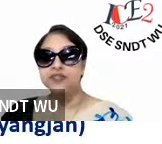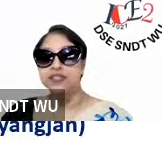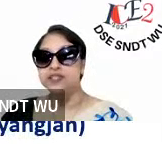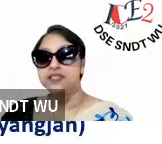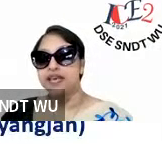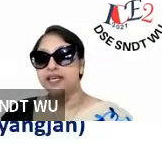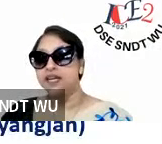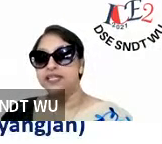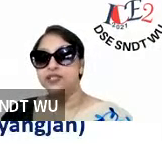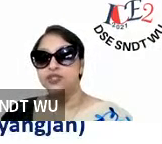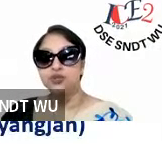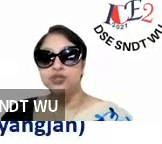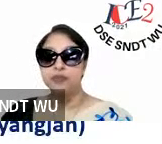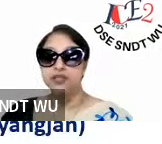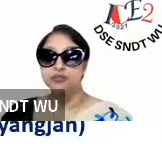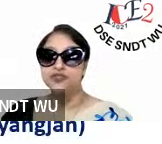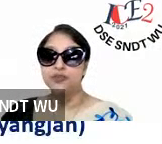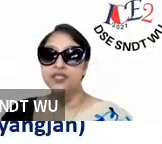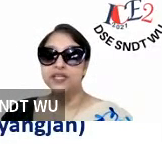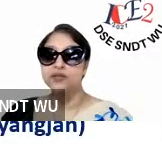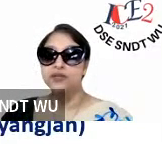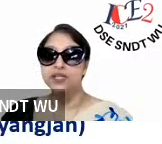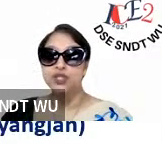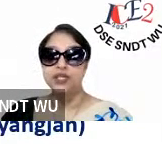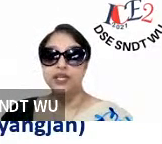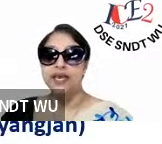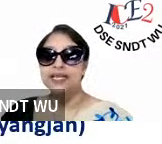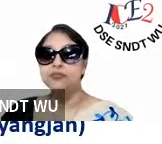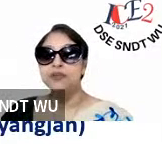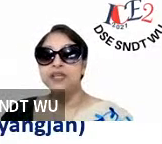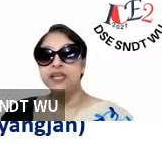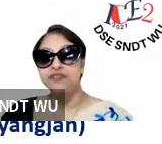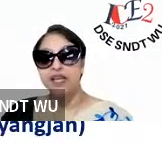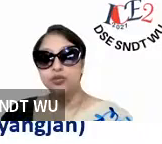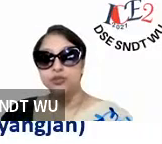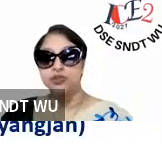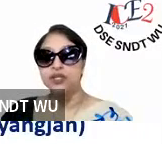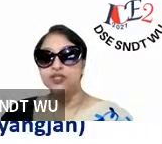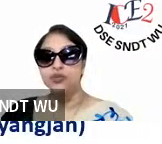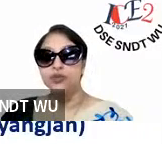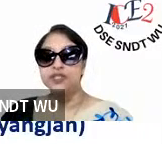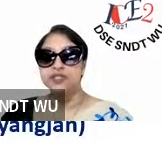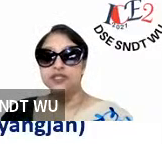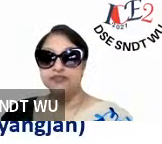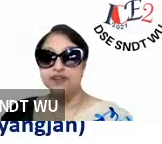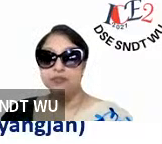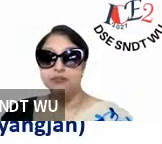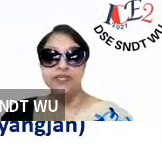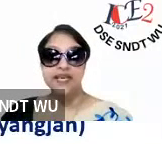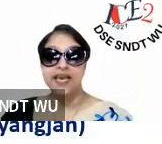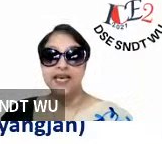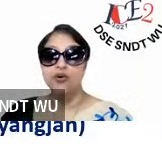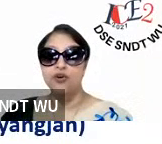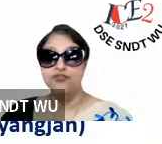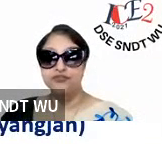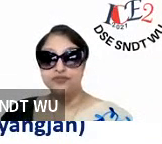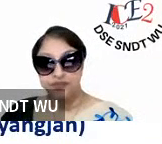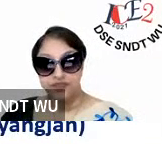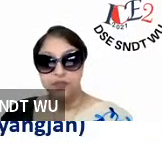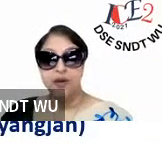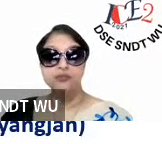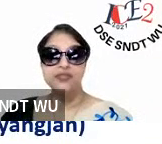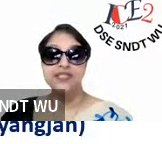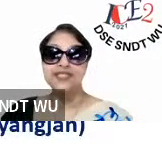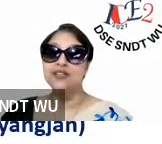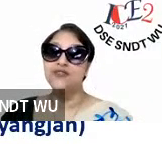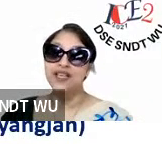her benevolence and guidance to the Department of Special Education has been invaluable to its development of